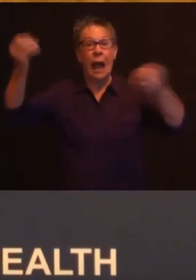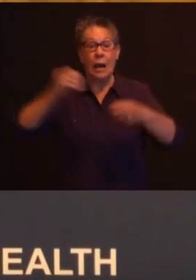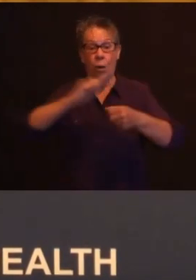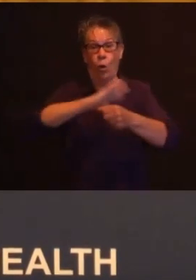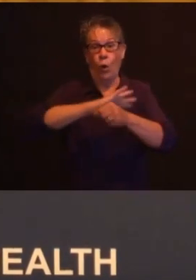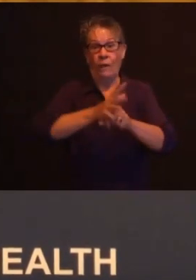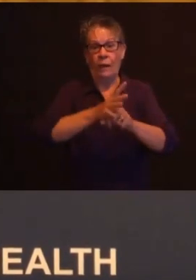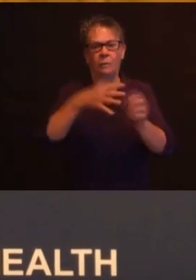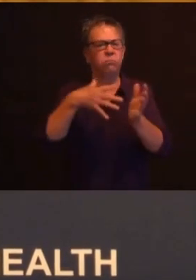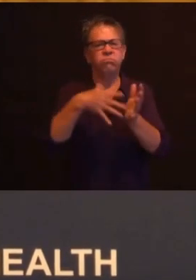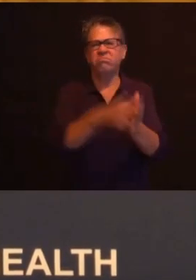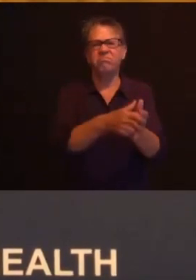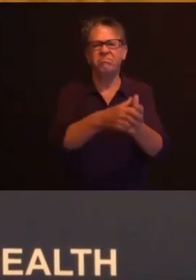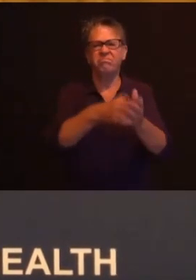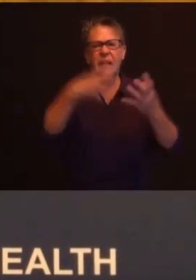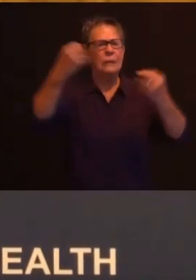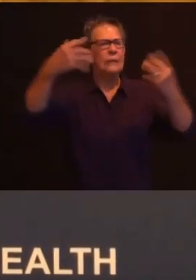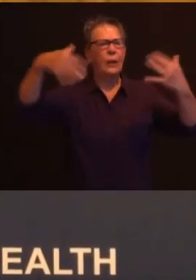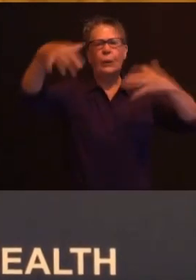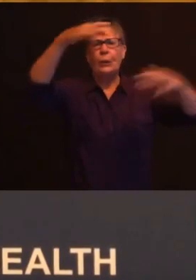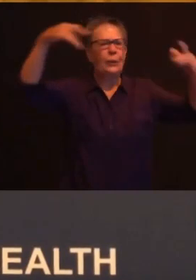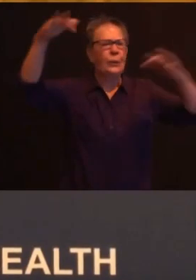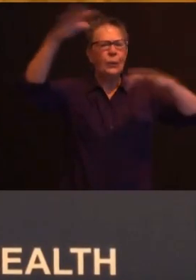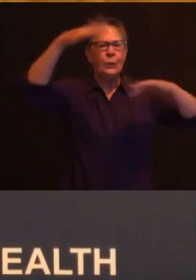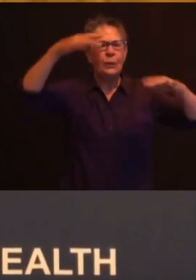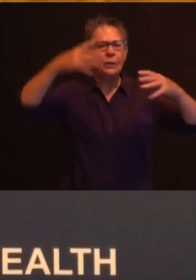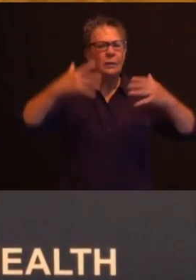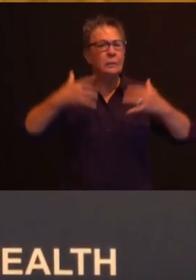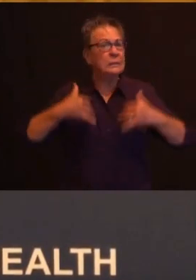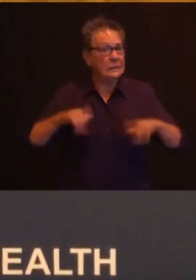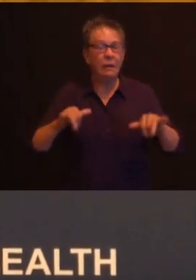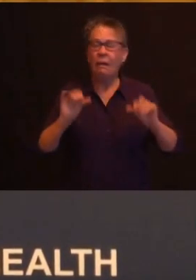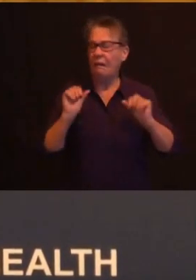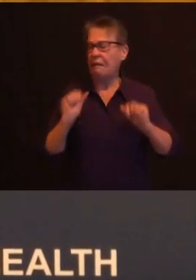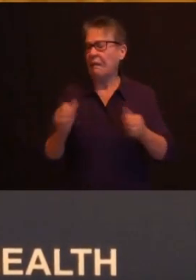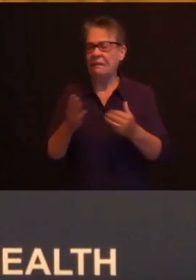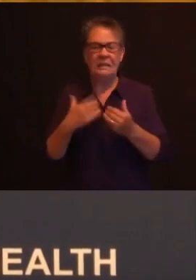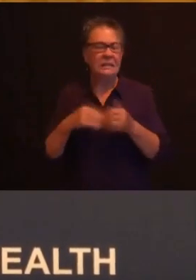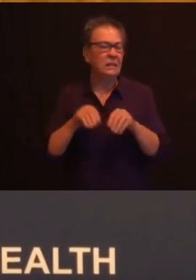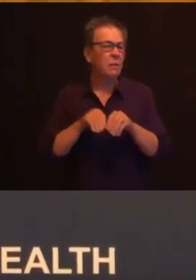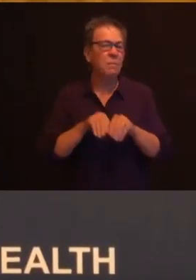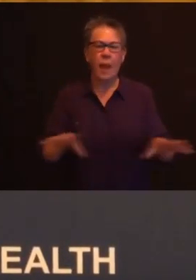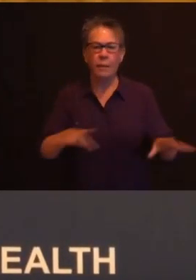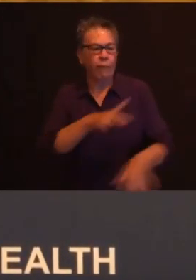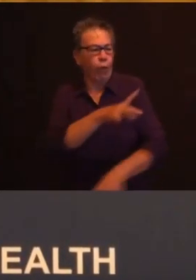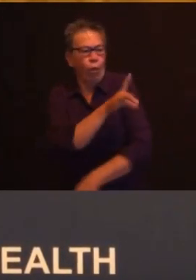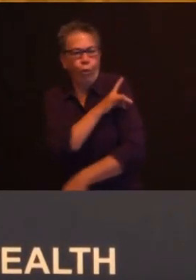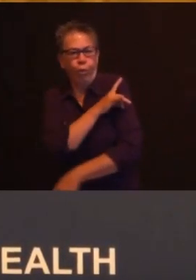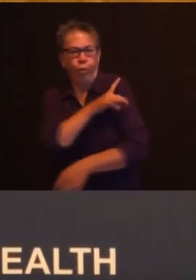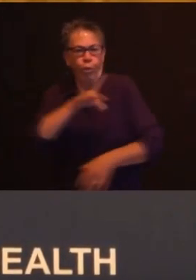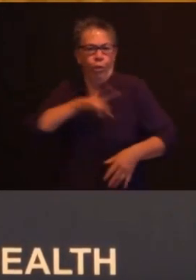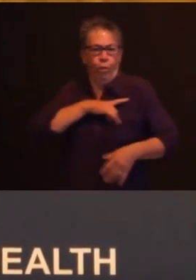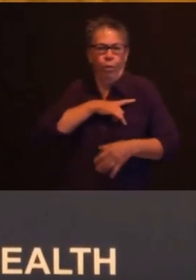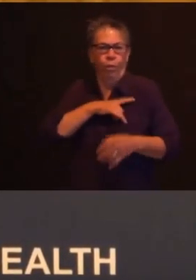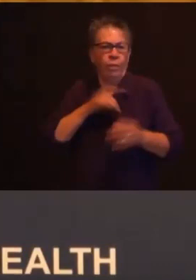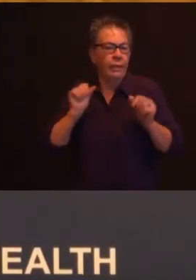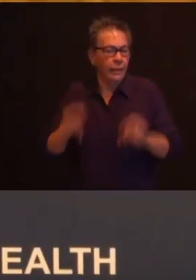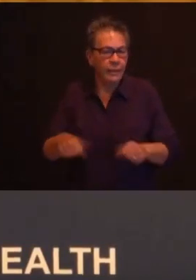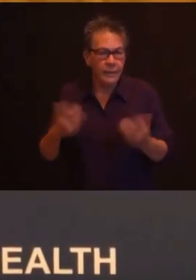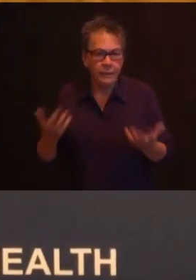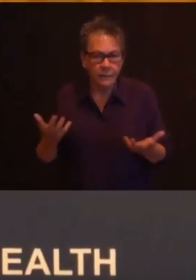spread it. And that's something I know that we're looking at. The outbreaks, I know Sussex County, Judy, was the family related to the